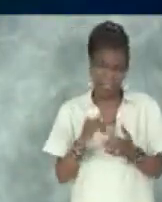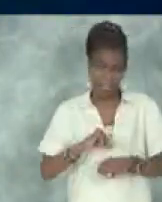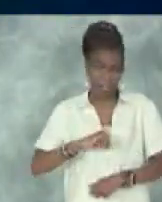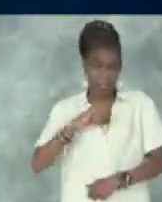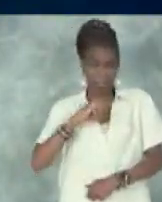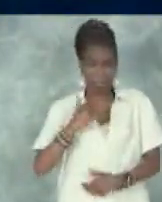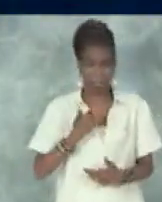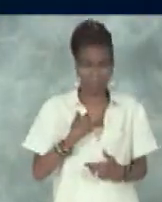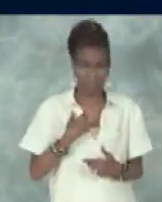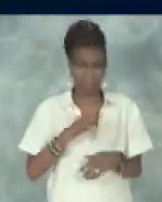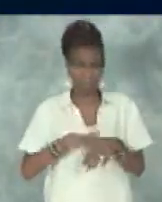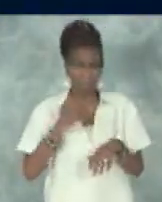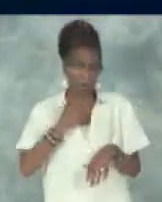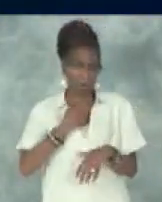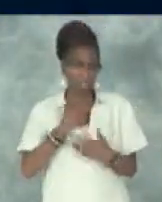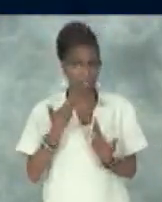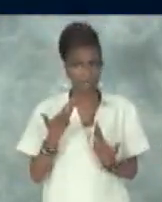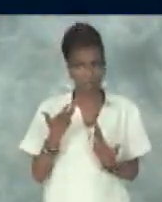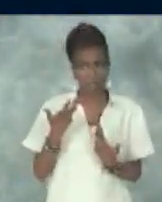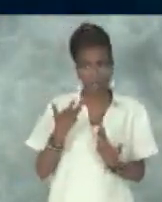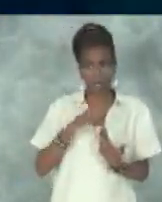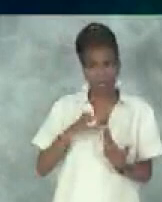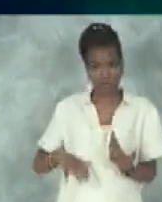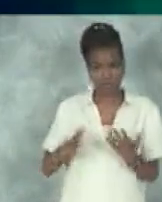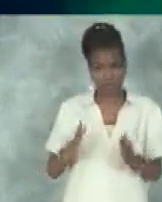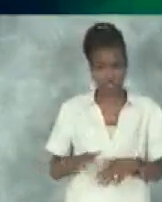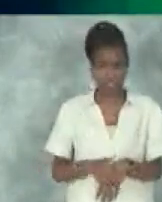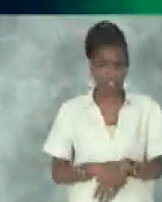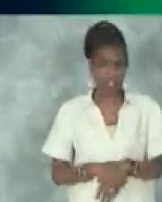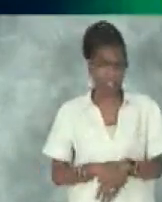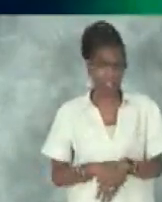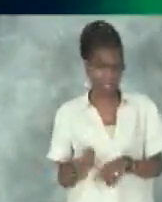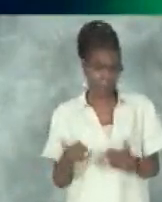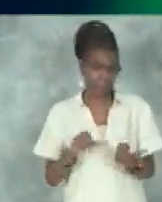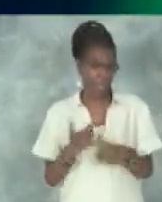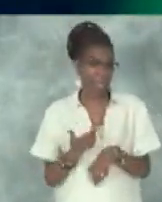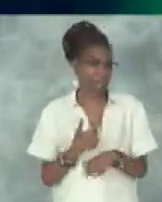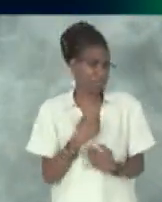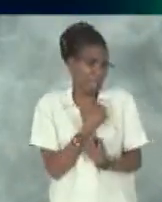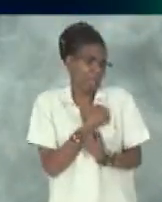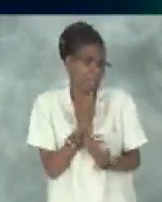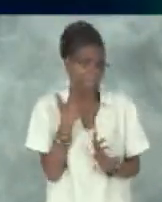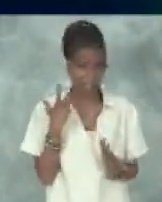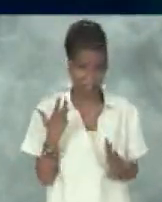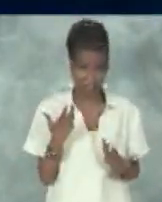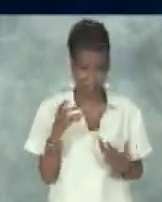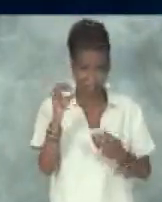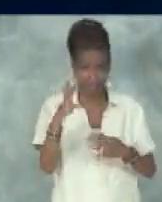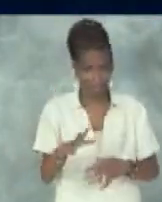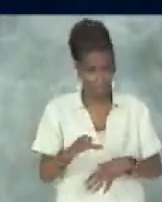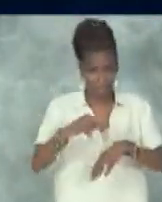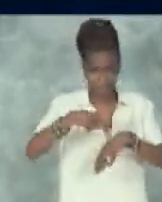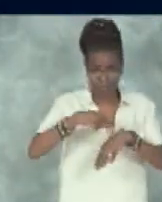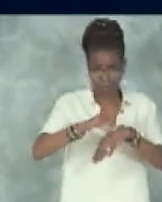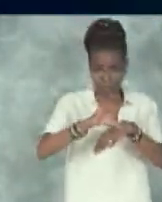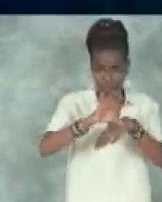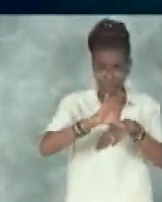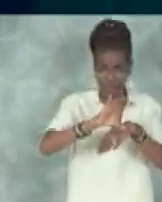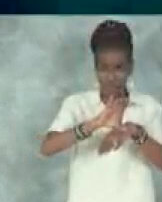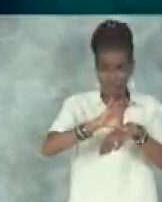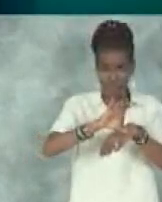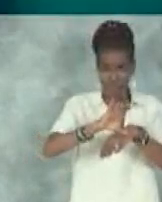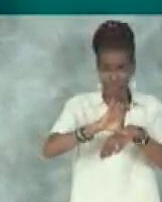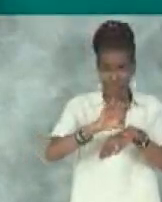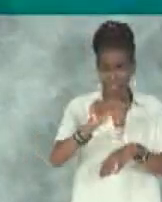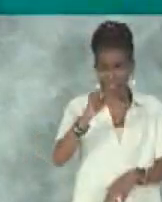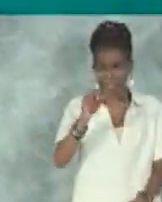a Christian. I believe in being Baptist, and I love being the pastor of the Enon Tabernacle Baptist Church. But that's